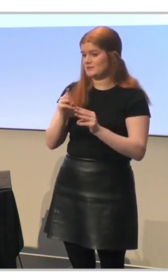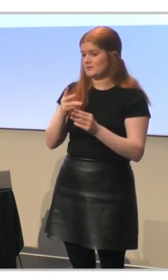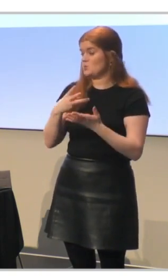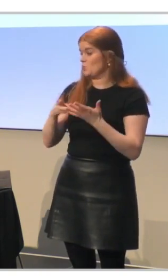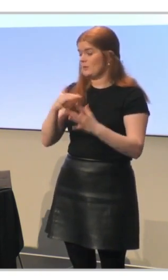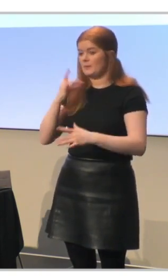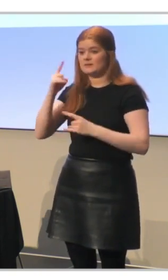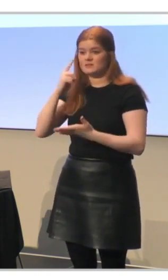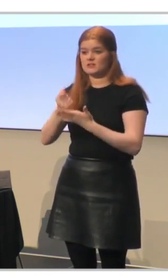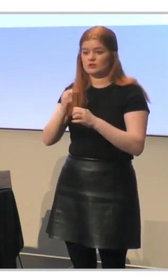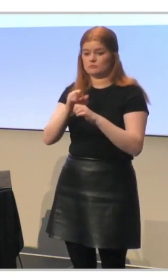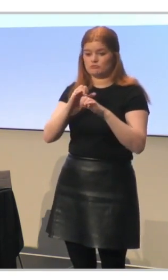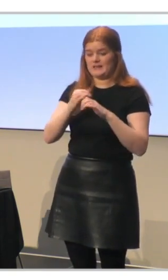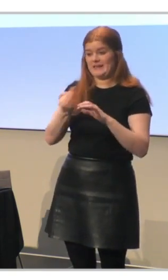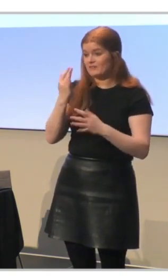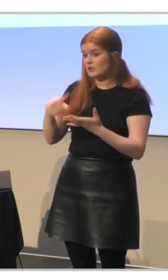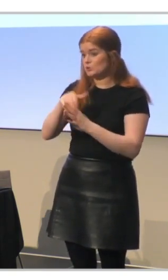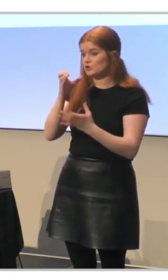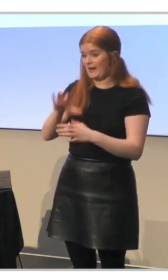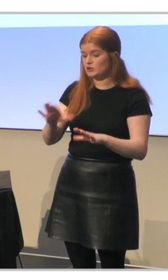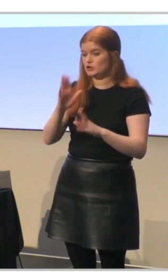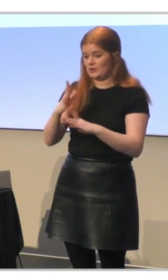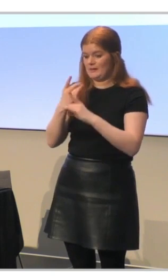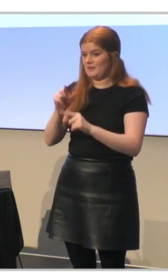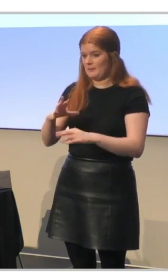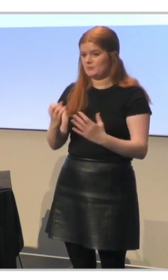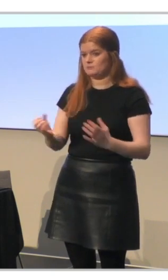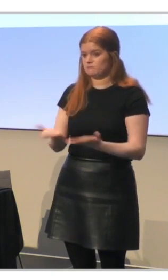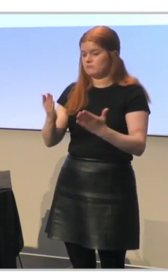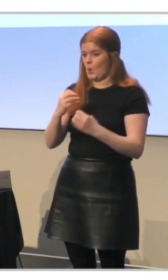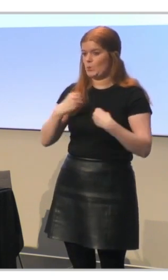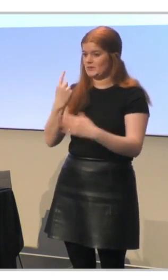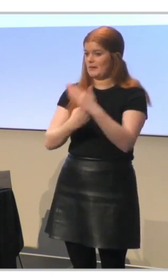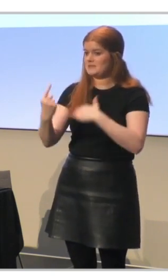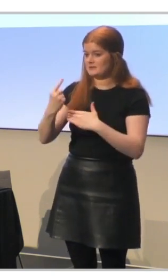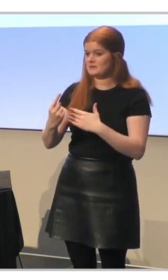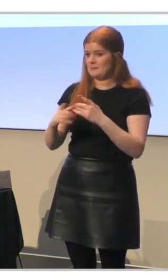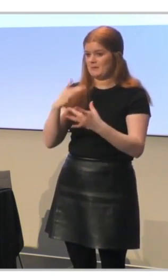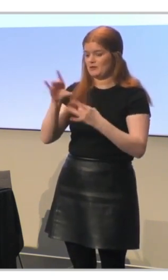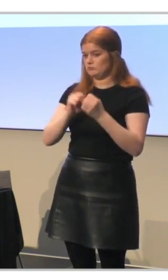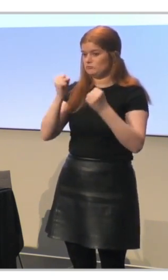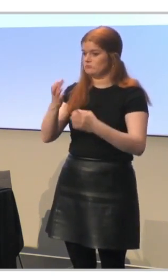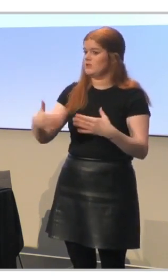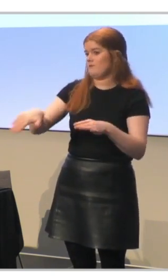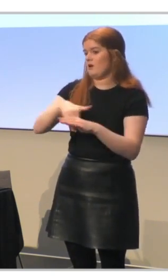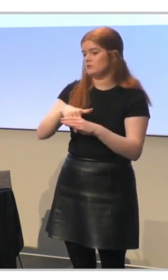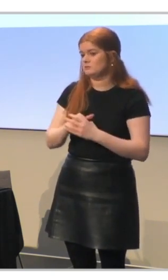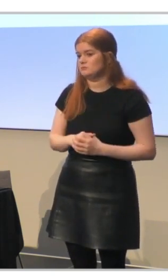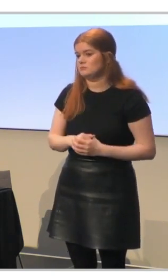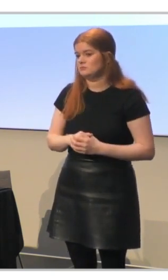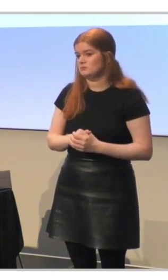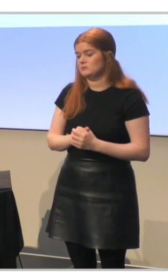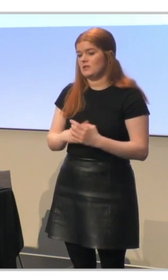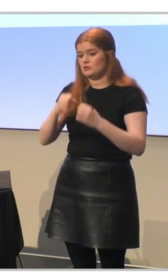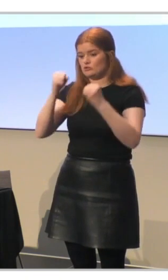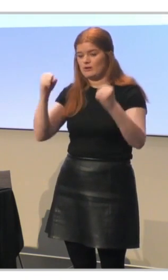are in the primary interests of a child to develop their independence and widen and broaden their participation. A strengthened, holistic